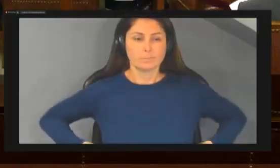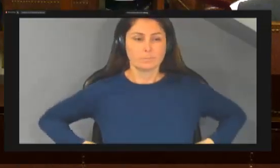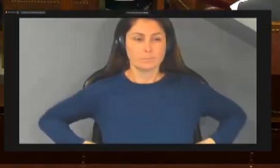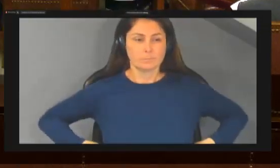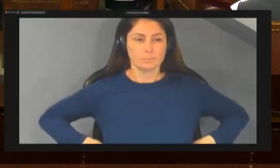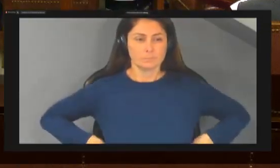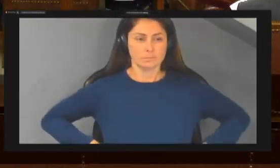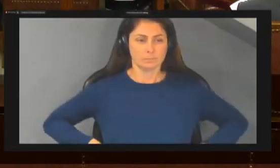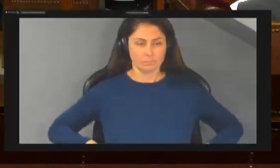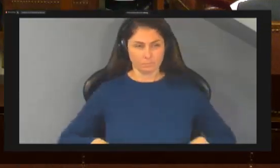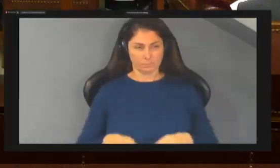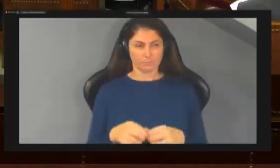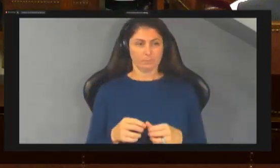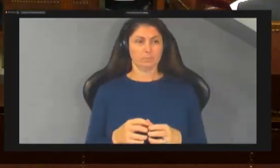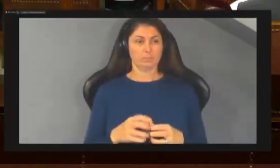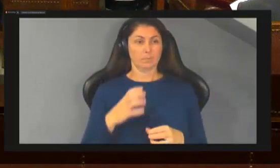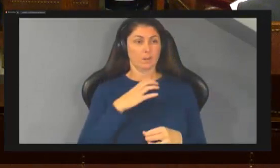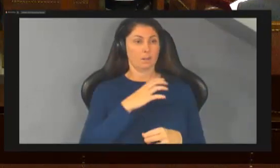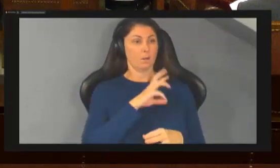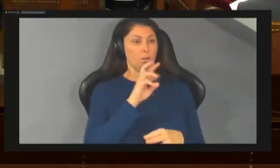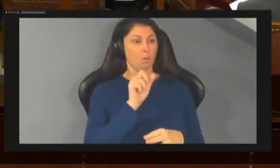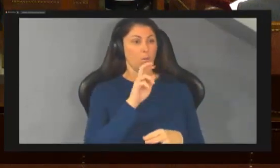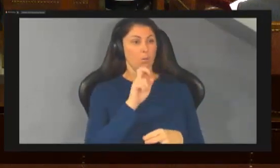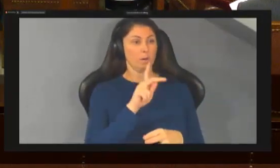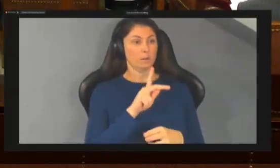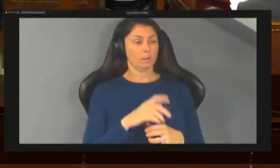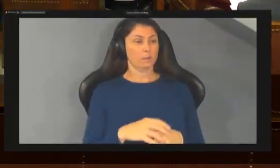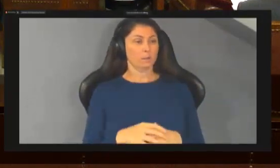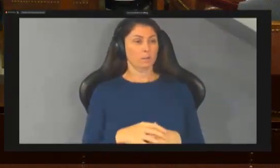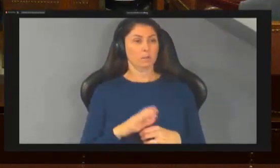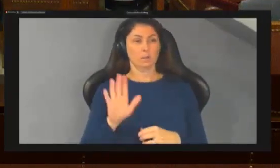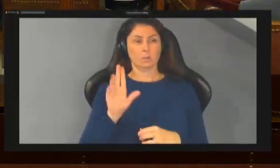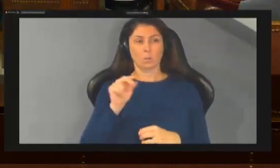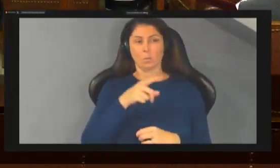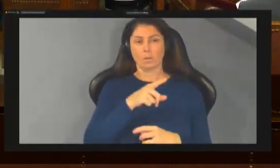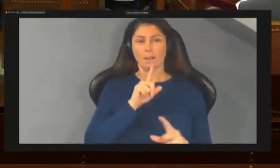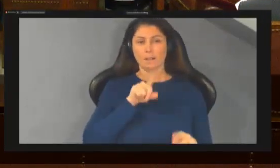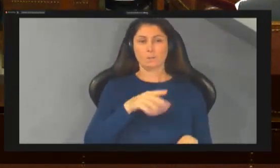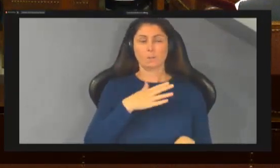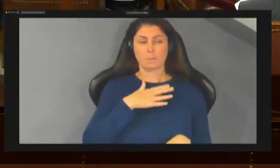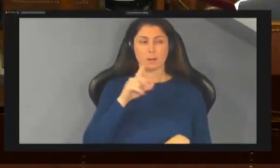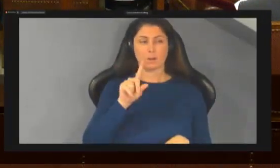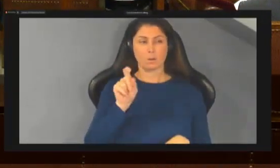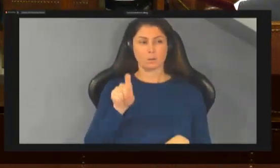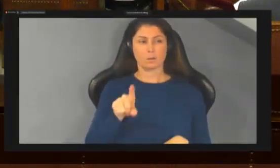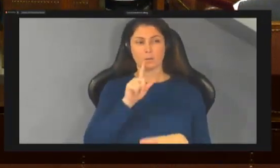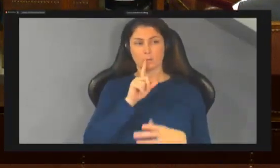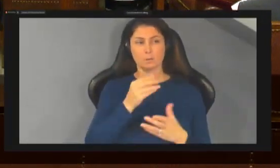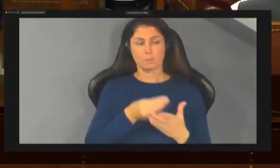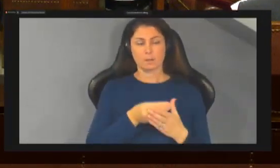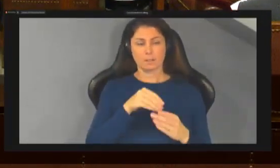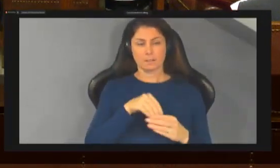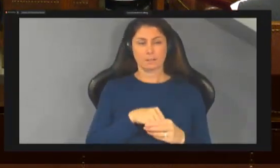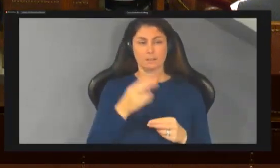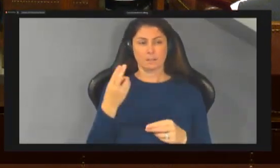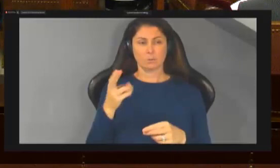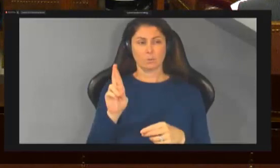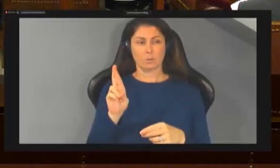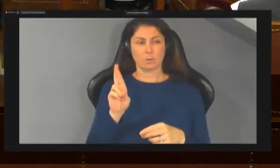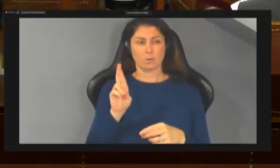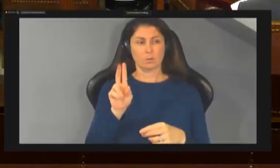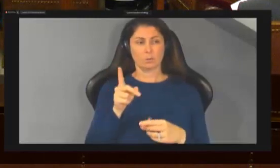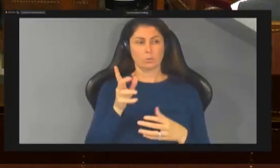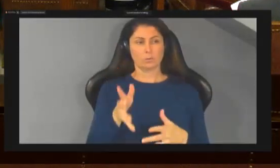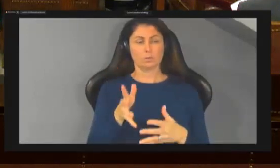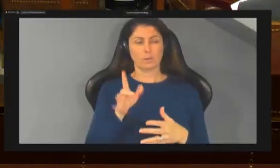Thank you. Councilwoman Woolworth? Oh, no, that answered my question. Right, that there's money in HR just sitting. It's like 8